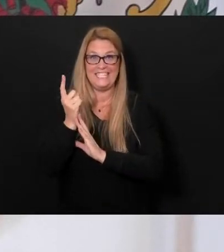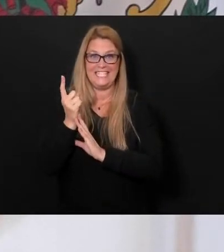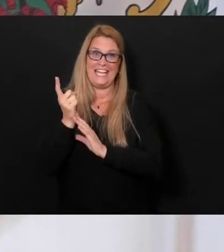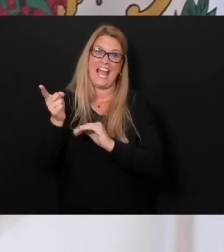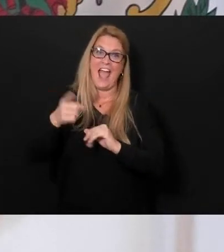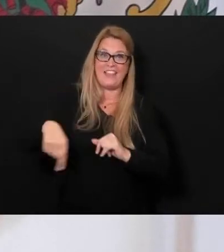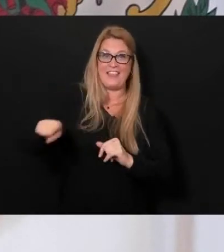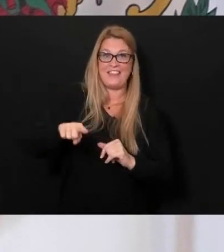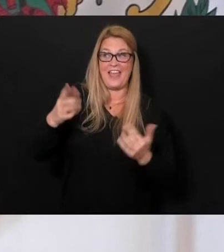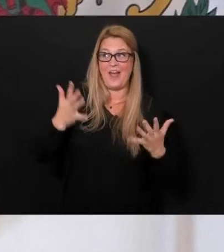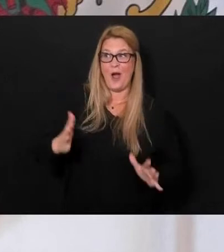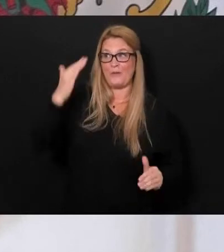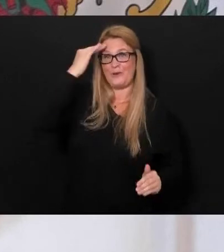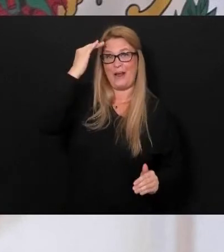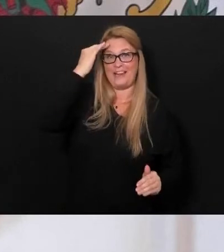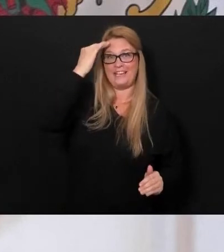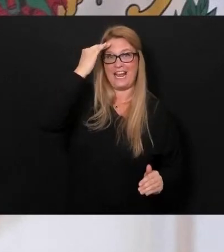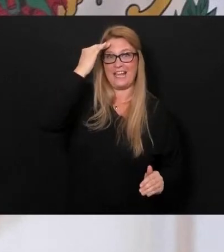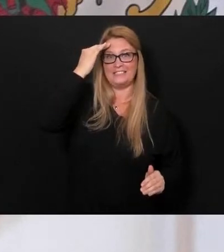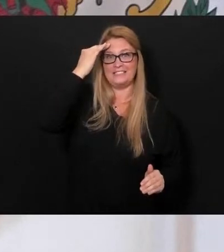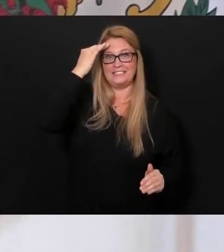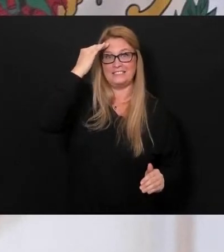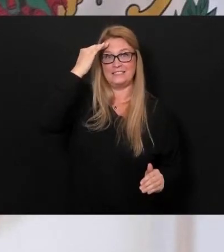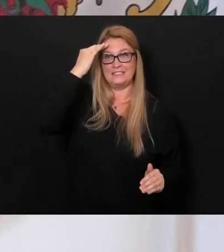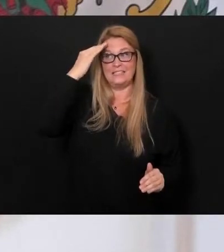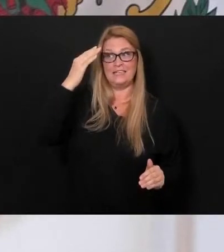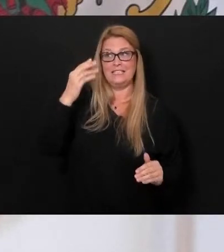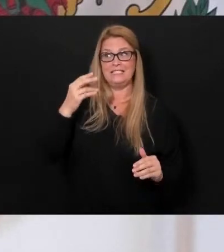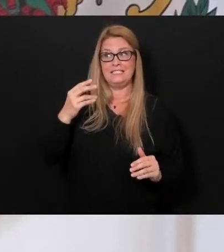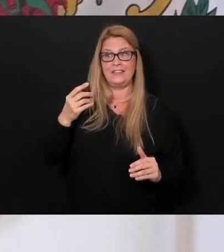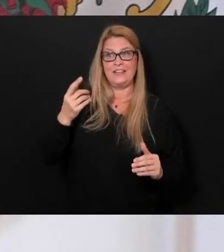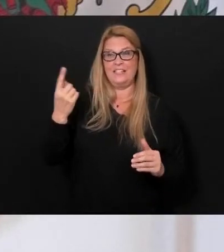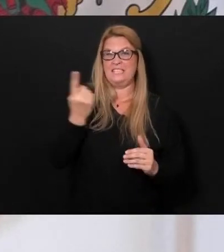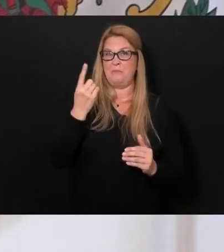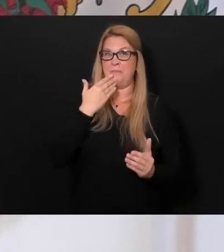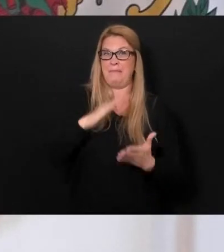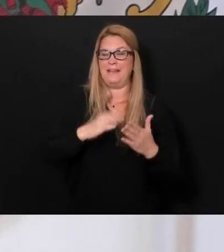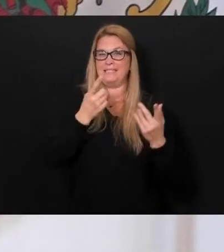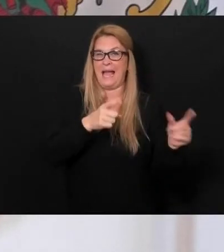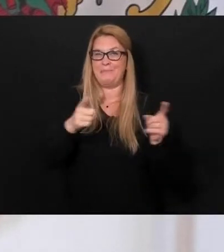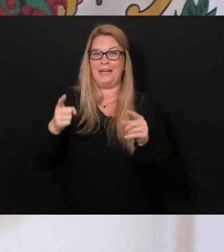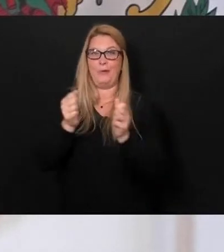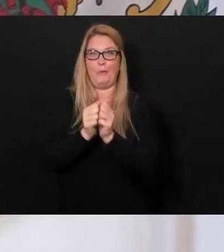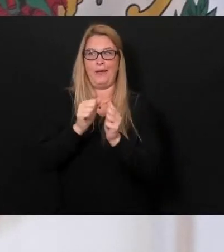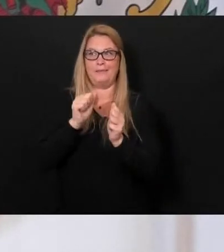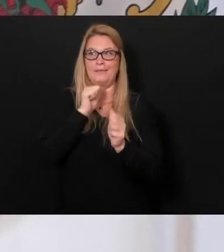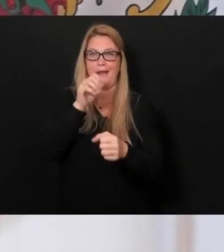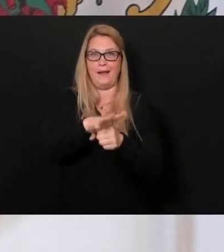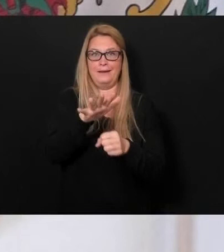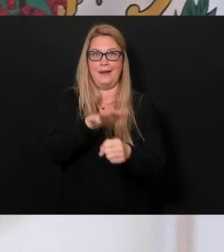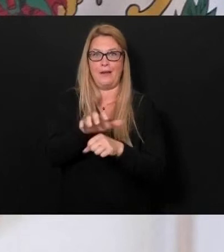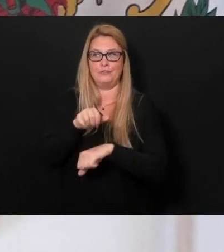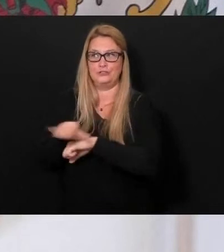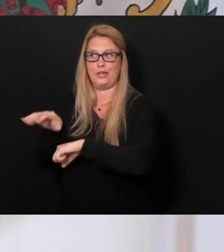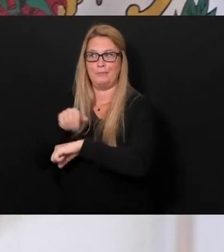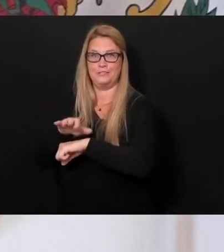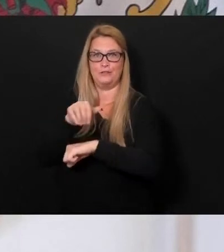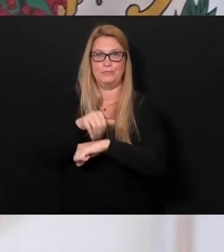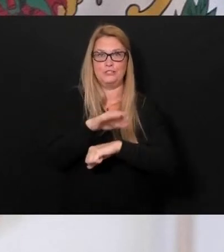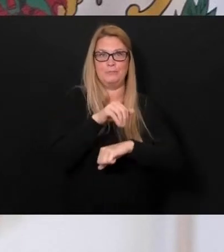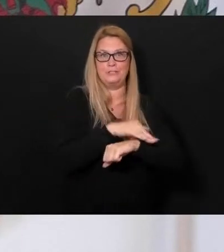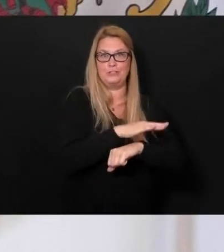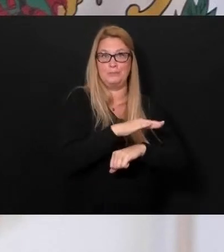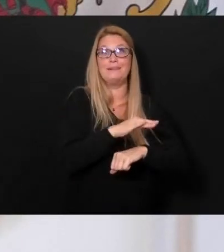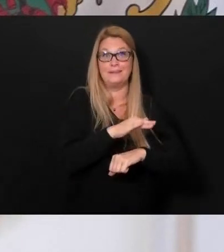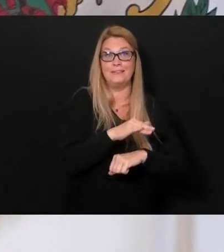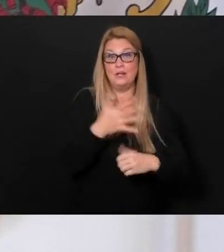they recognized the shortfall and the situation that there needed to be more and more vaccines go